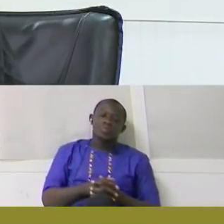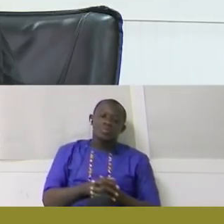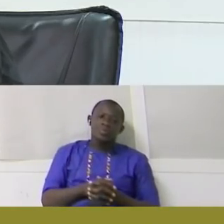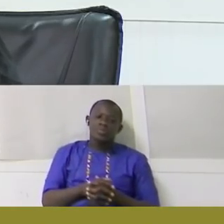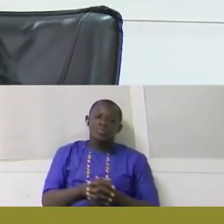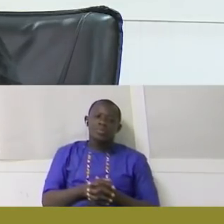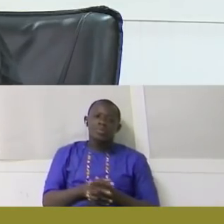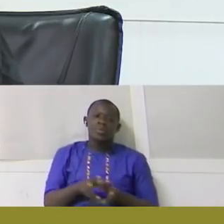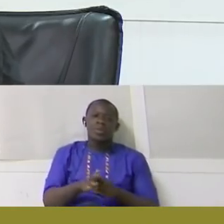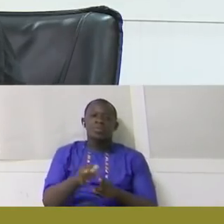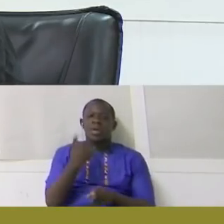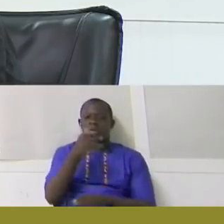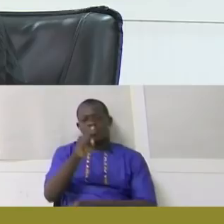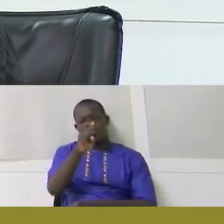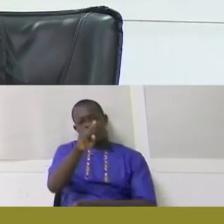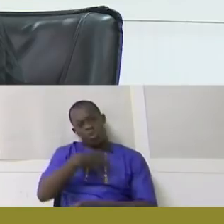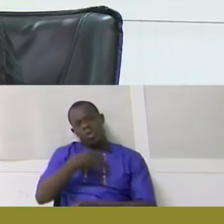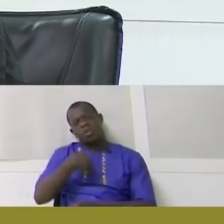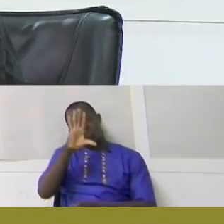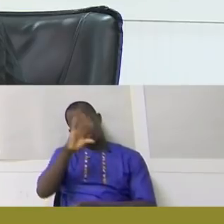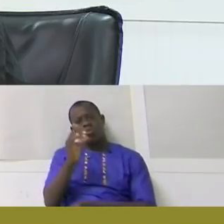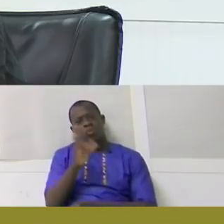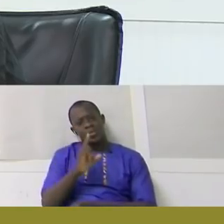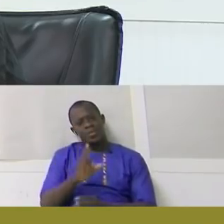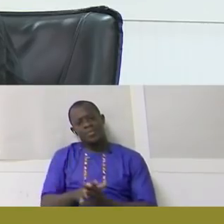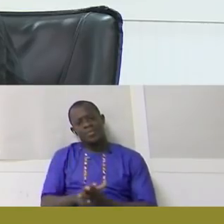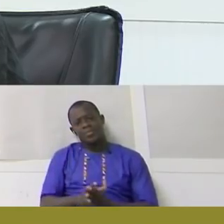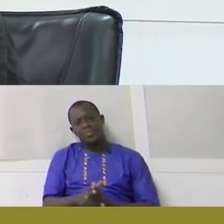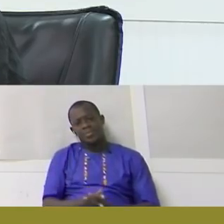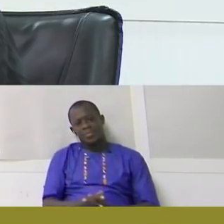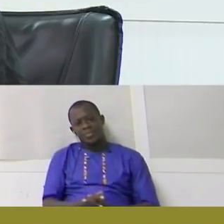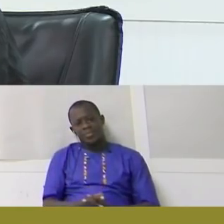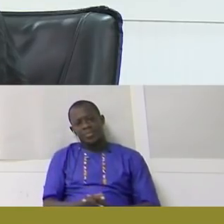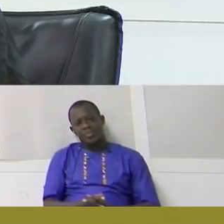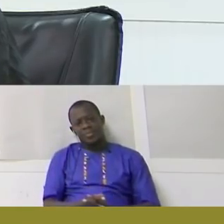looking at him. He said to me, what do you want me to do?